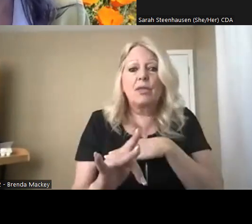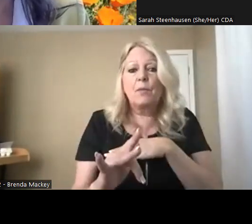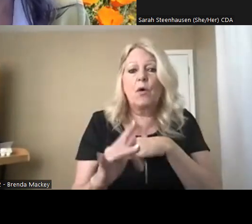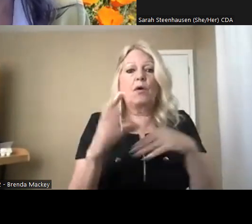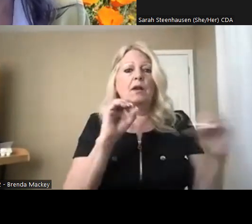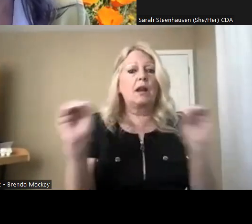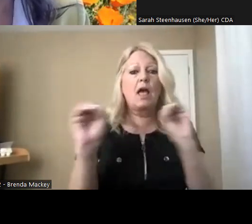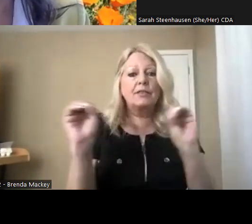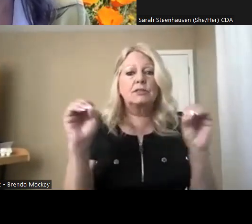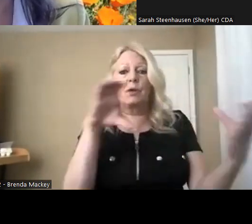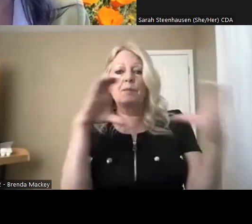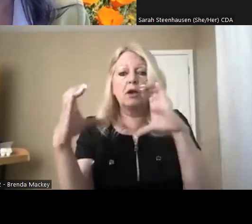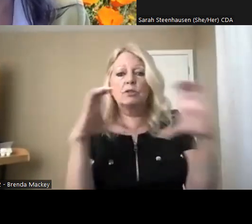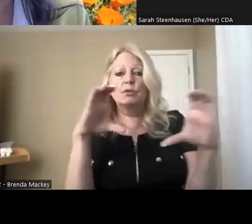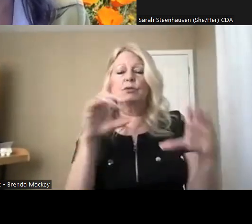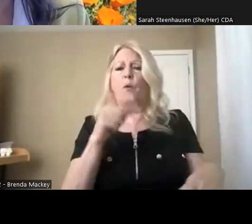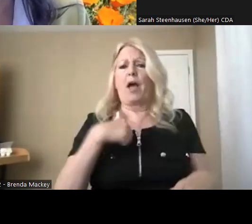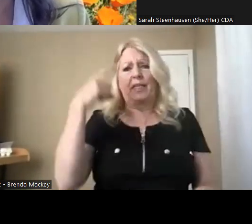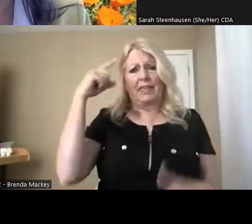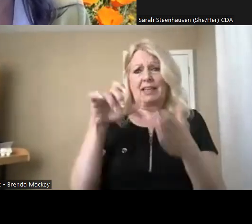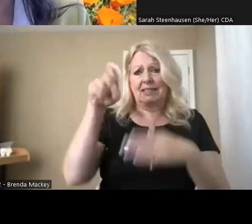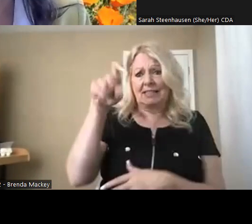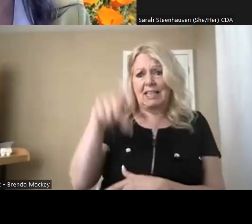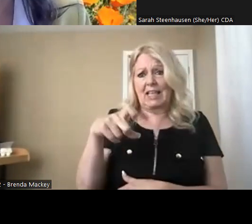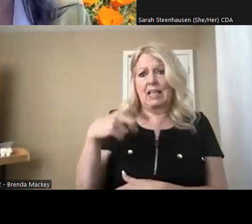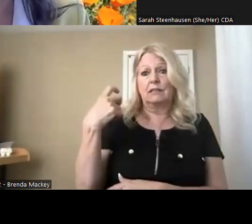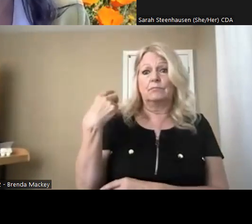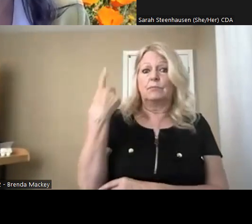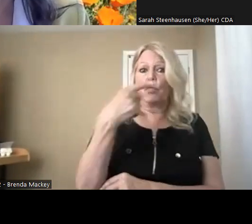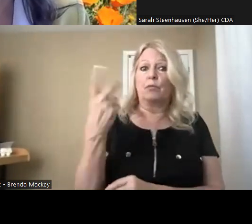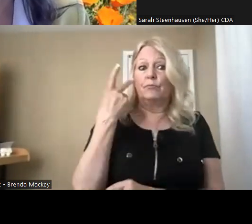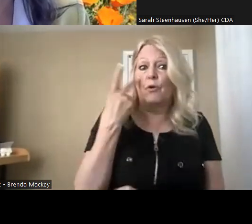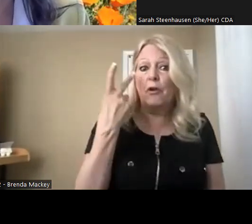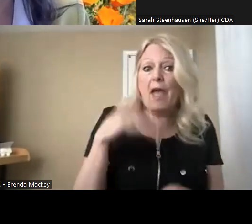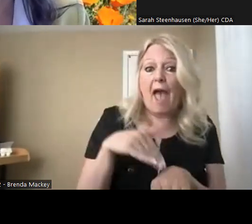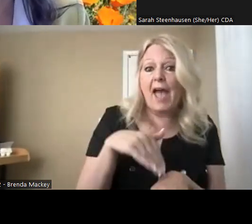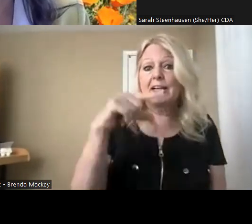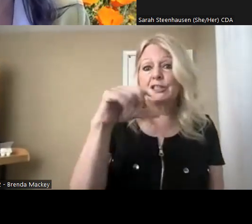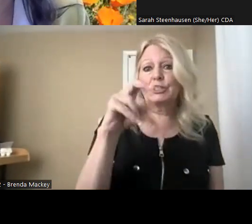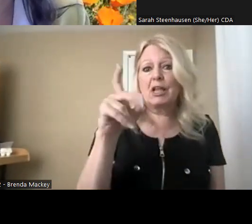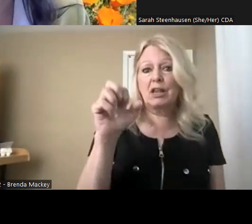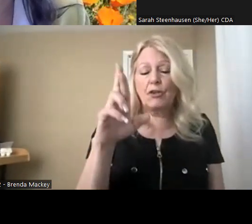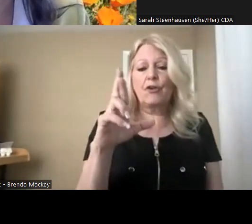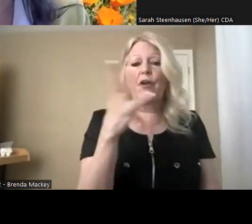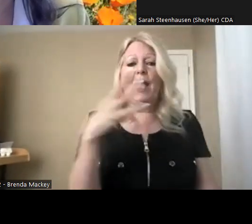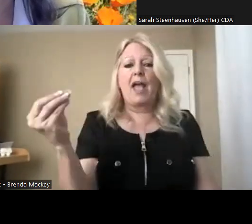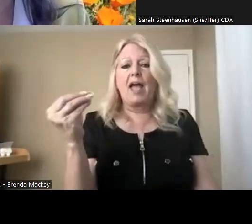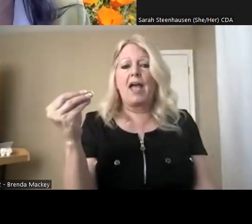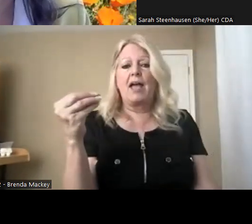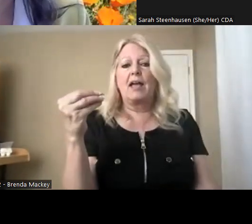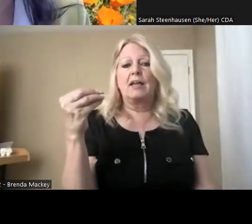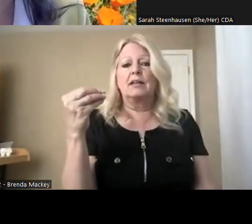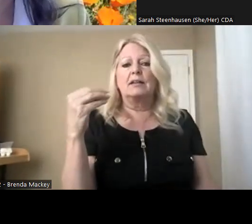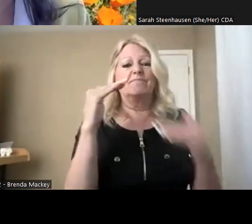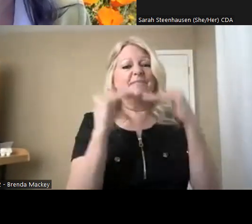do think that we need to look at gender also and the inequities around that. I've also learned that,